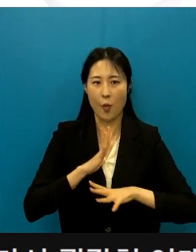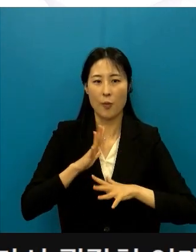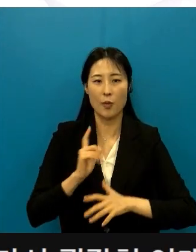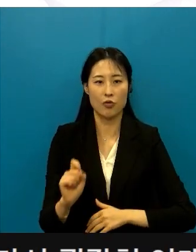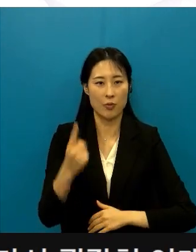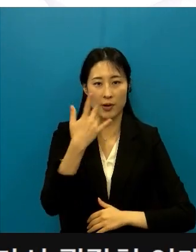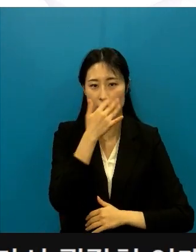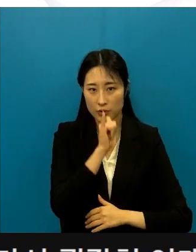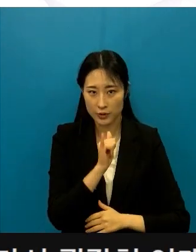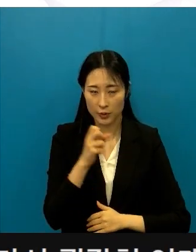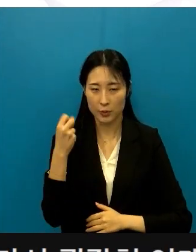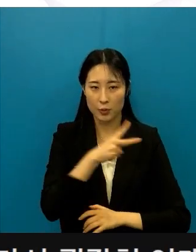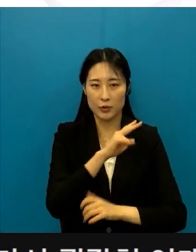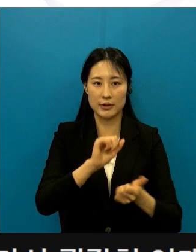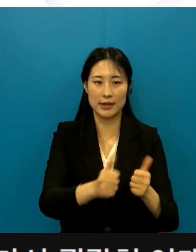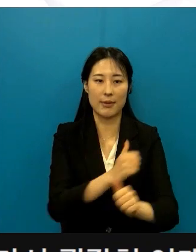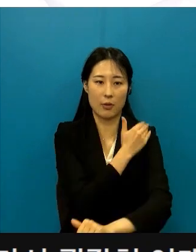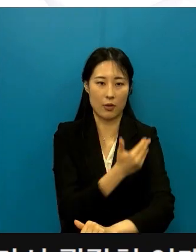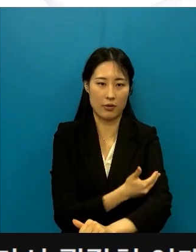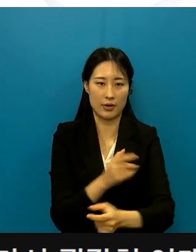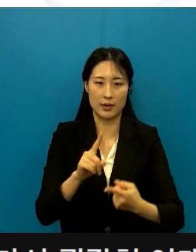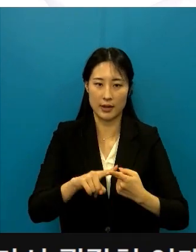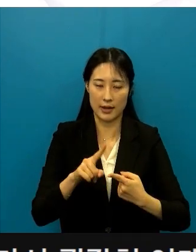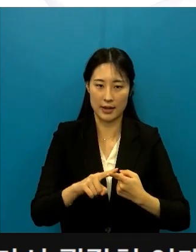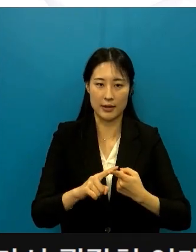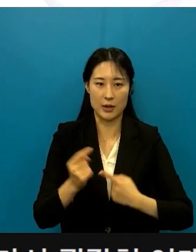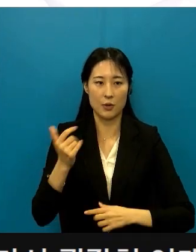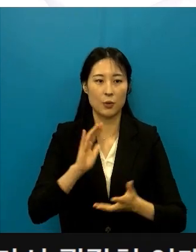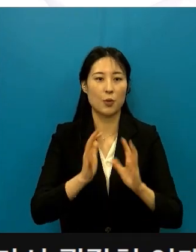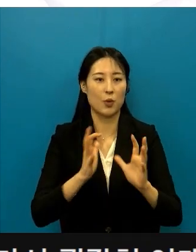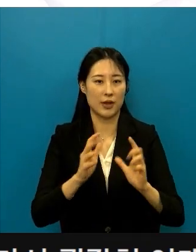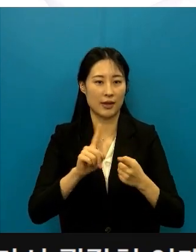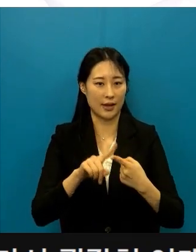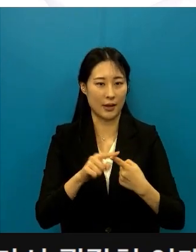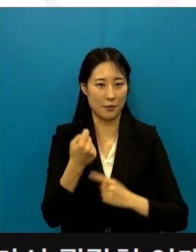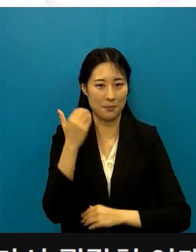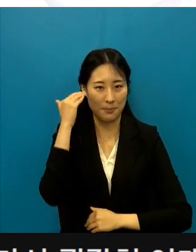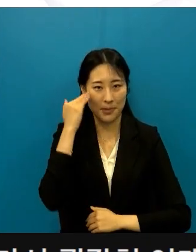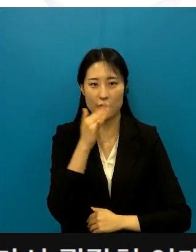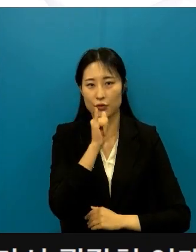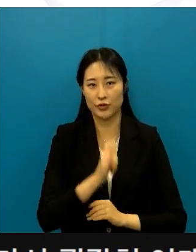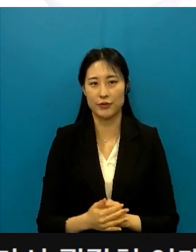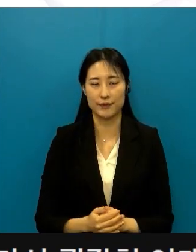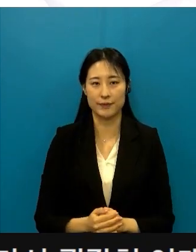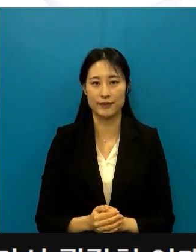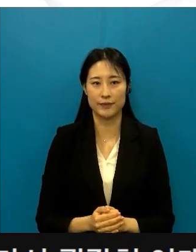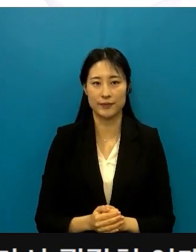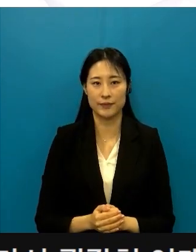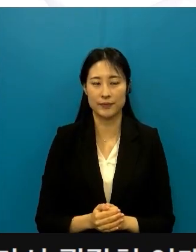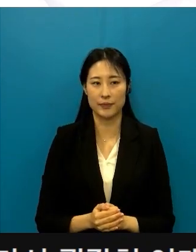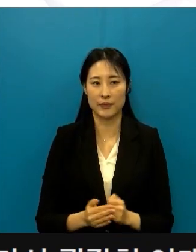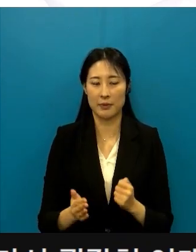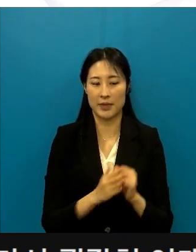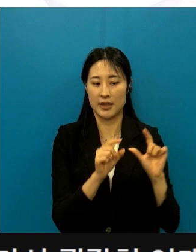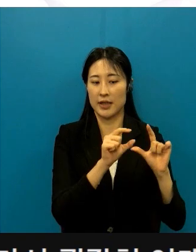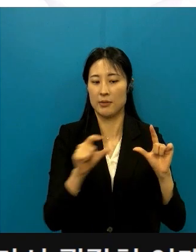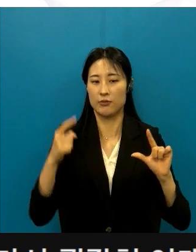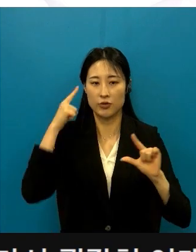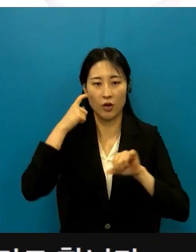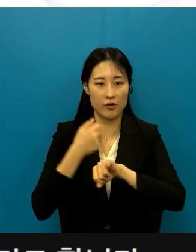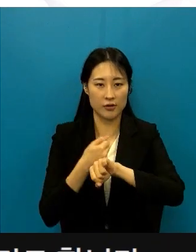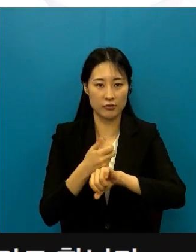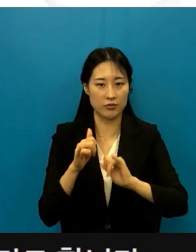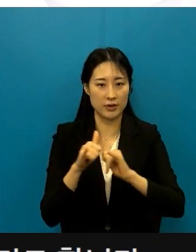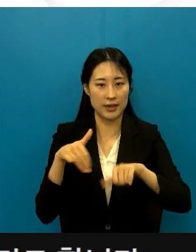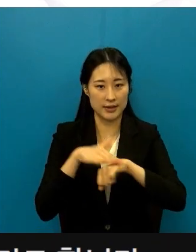So some authors also suggest to use assisted dying, no euthanasia, just